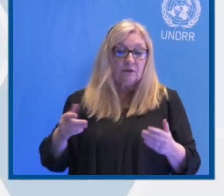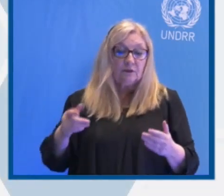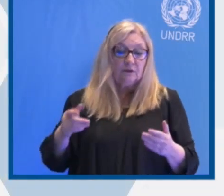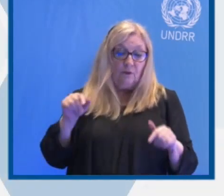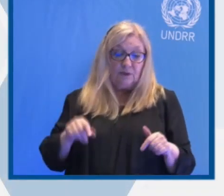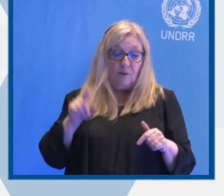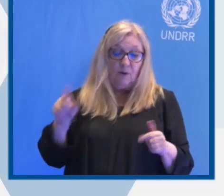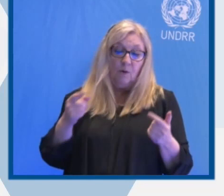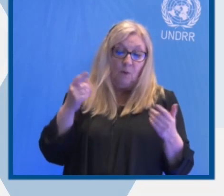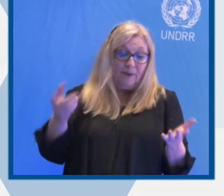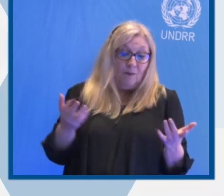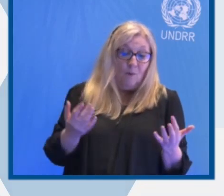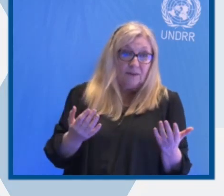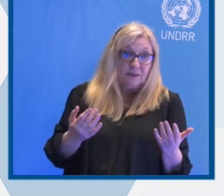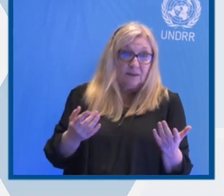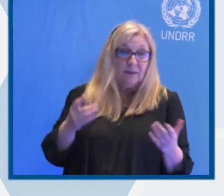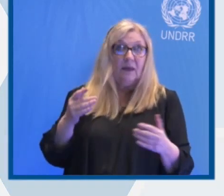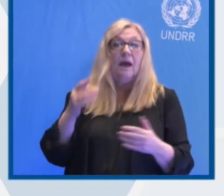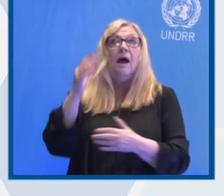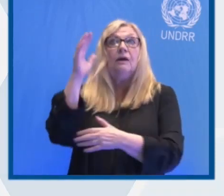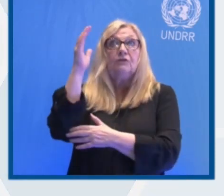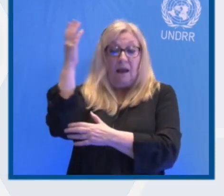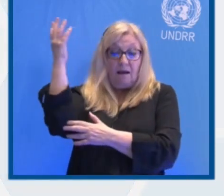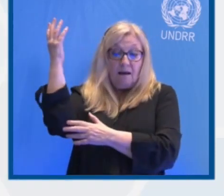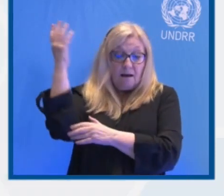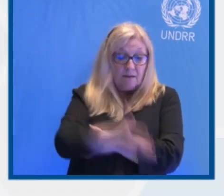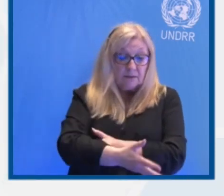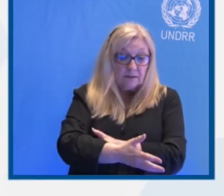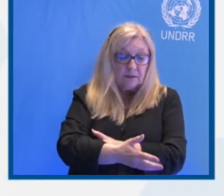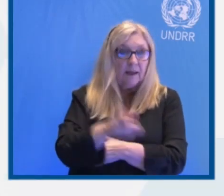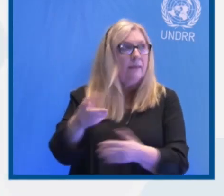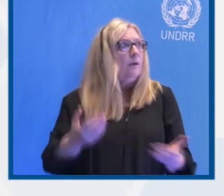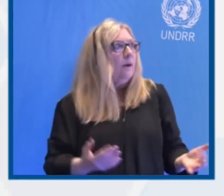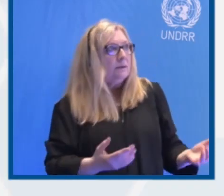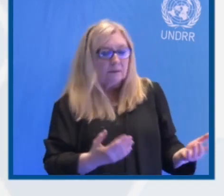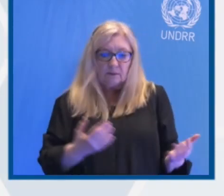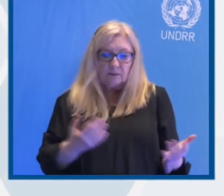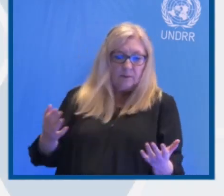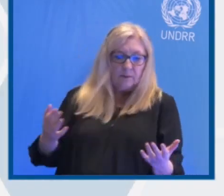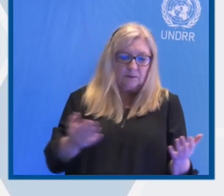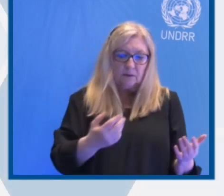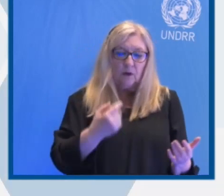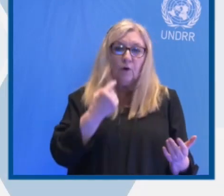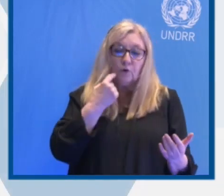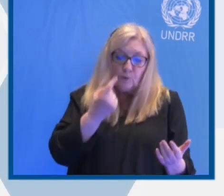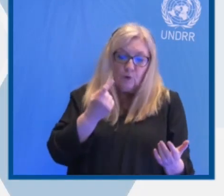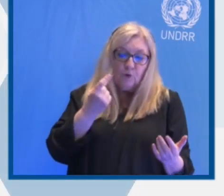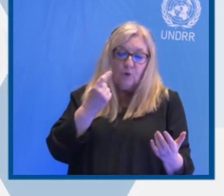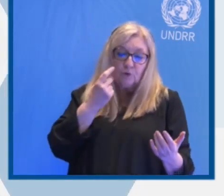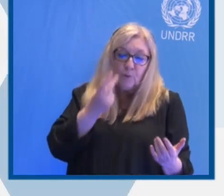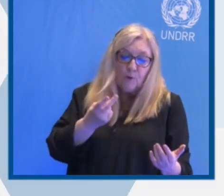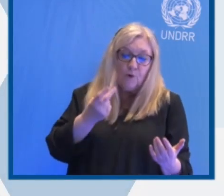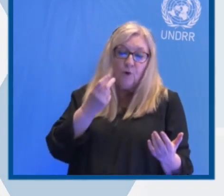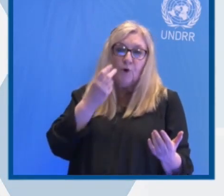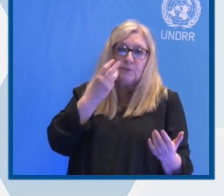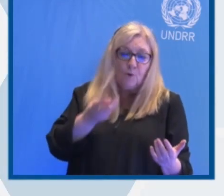up to tomorrow, and nobody has died in the Ministry of Work. So these are some of the things we are trying to say. How should people, the community itself,